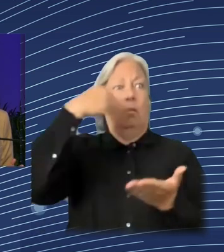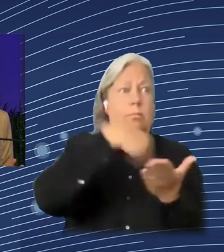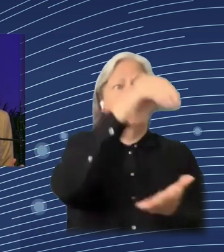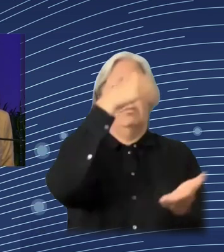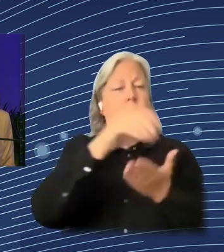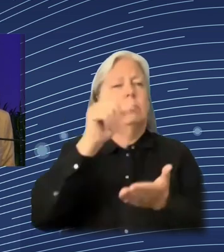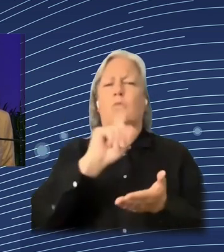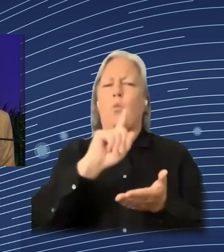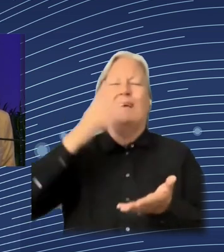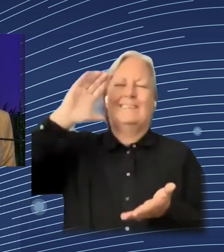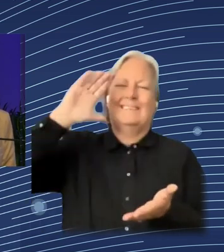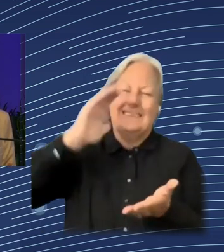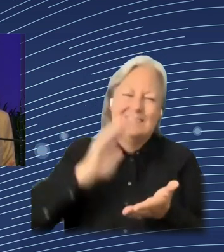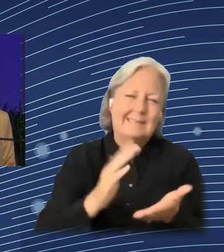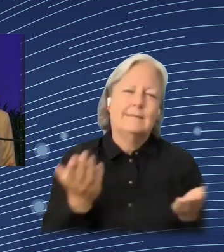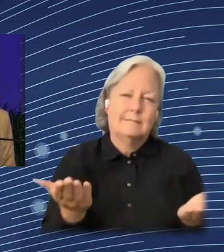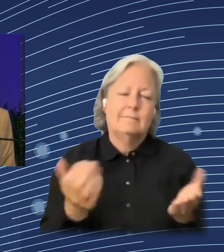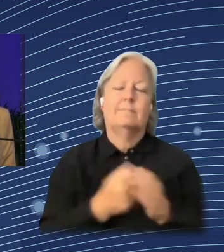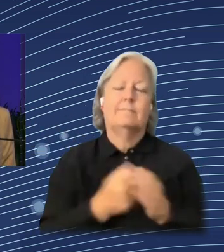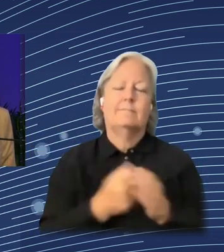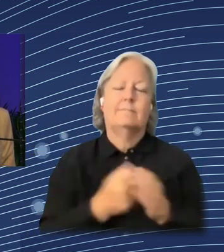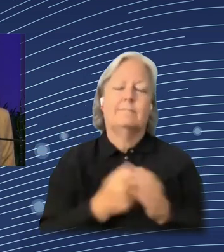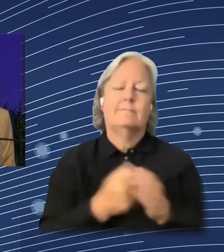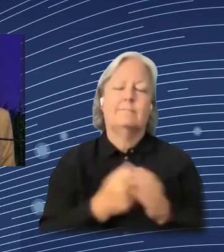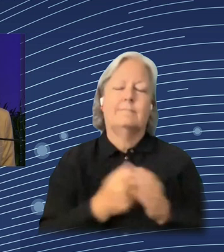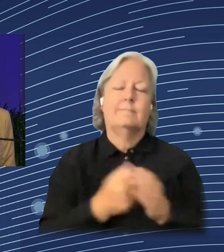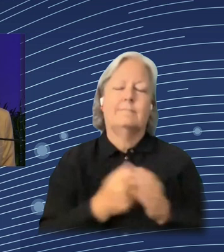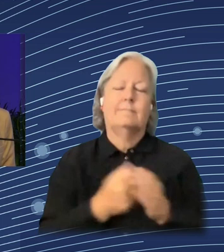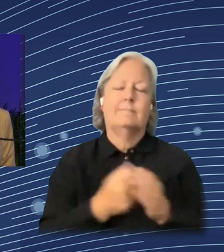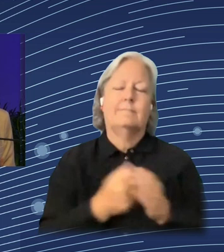in general, we can say that AI